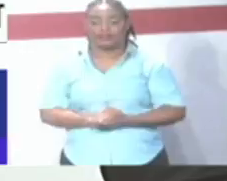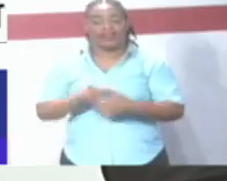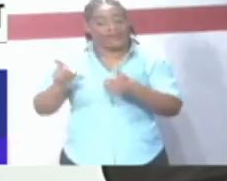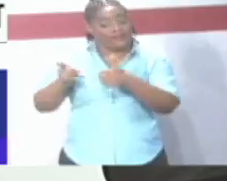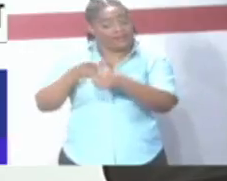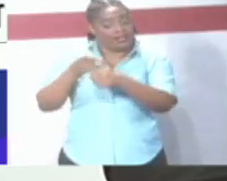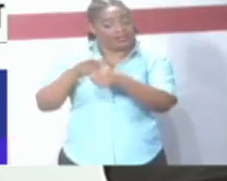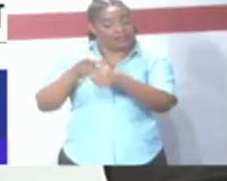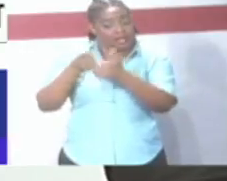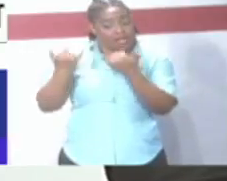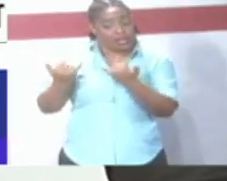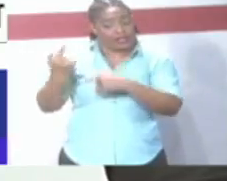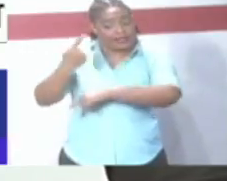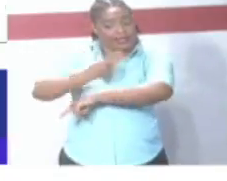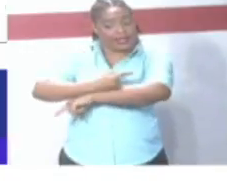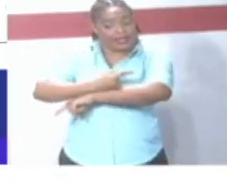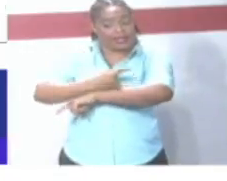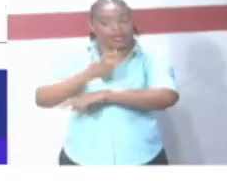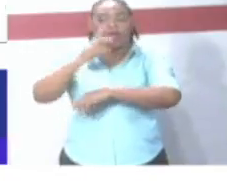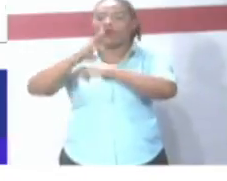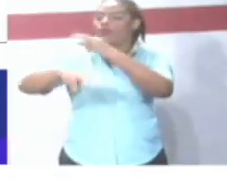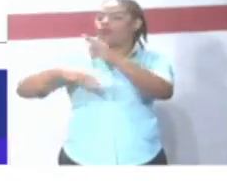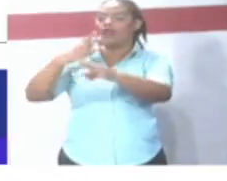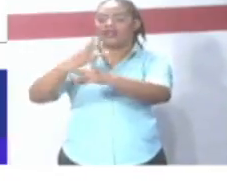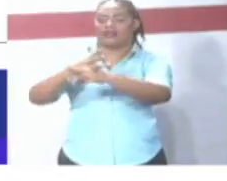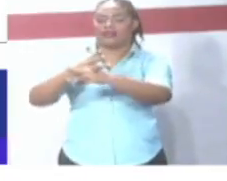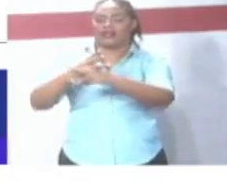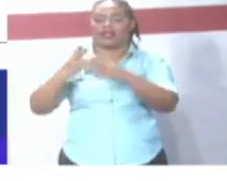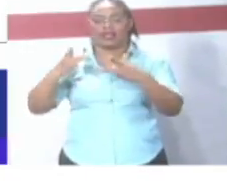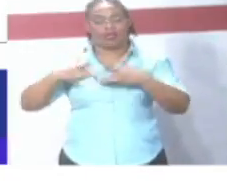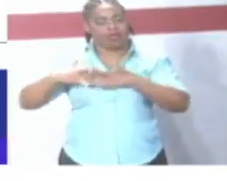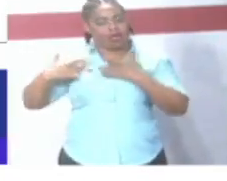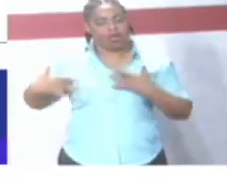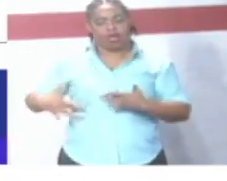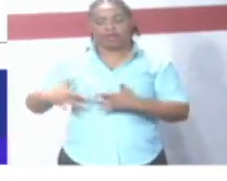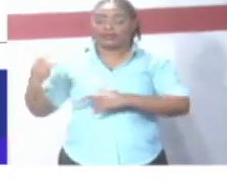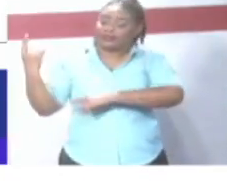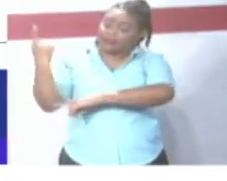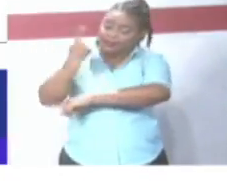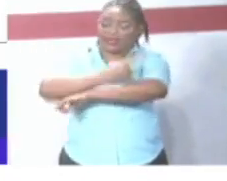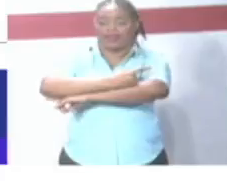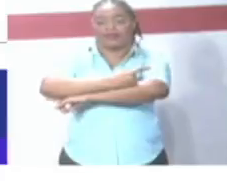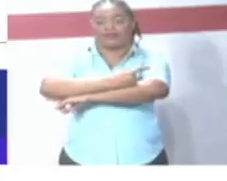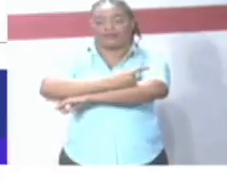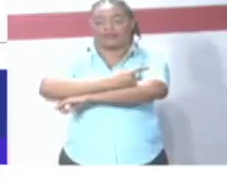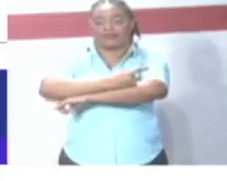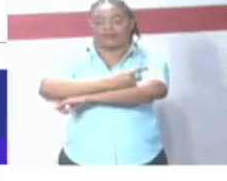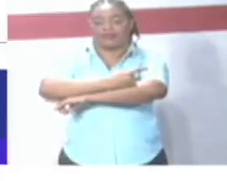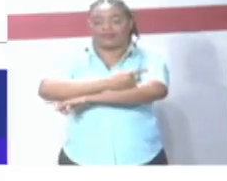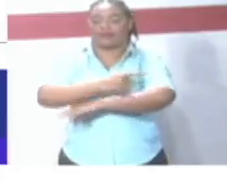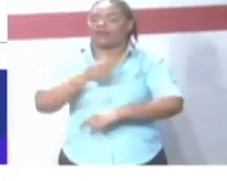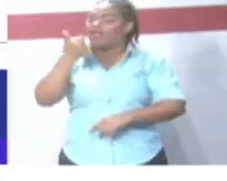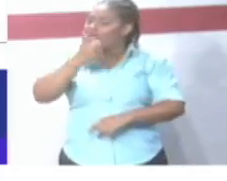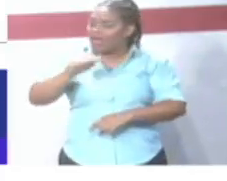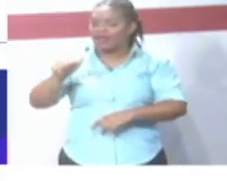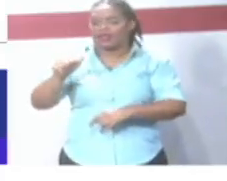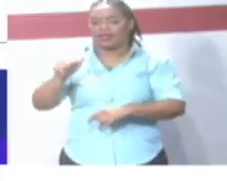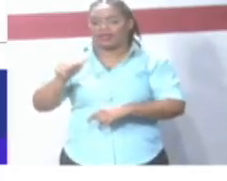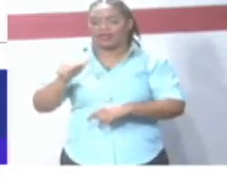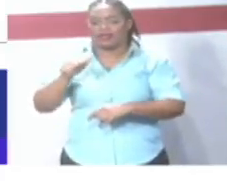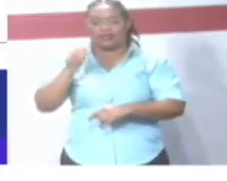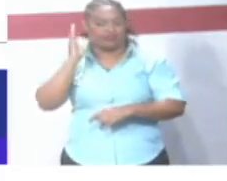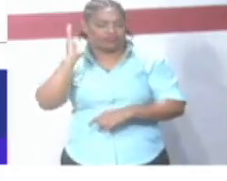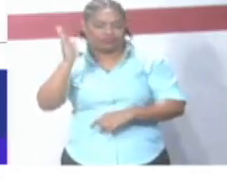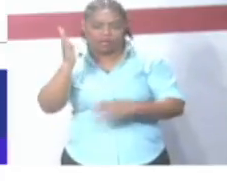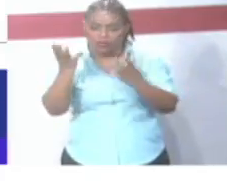first, today is World Heart Day. Any special message to the public on that occasion, and what is the status of heart ailments